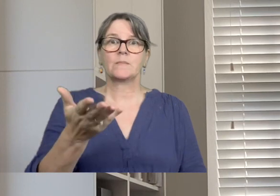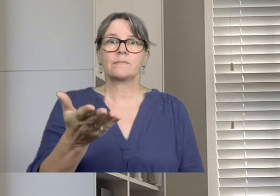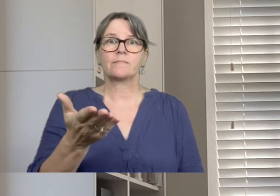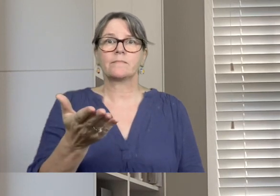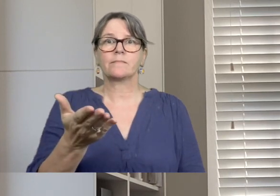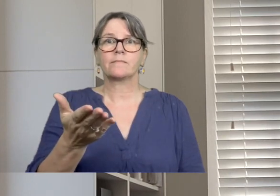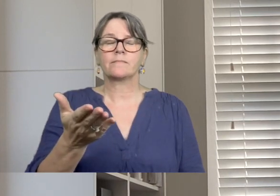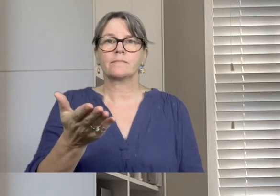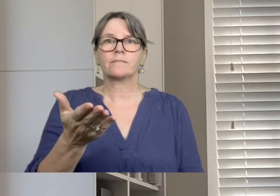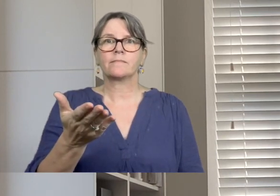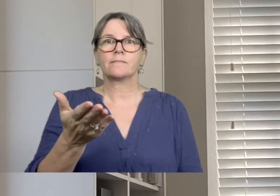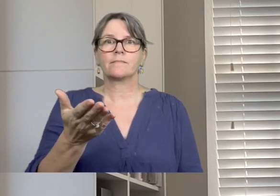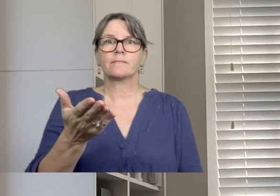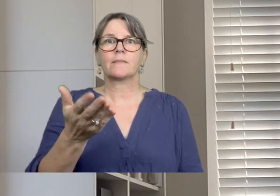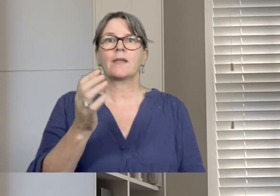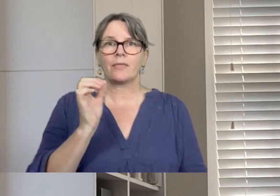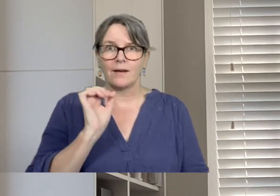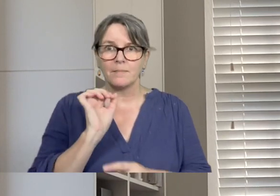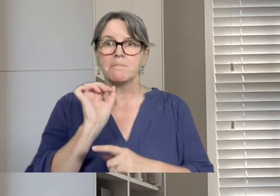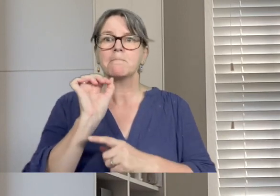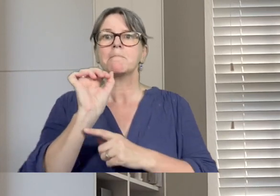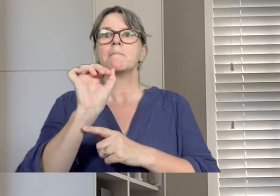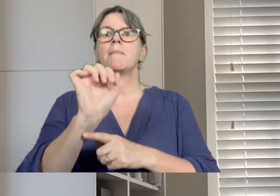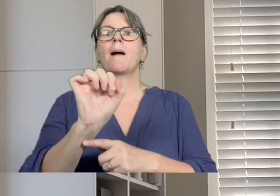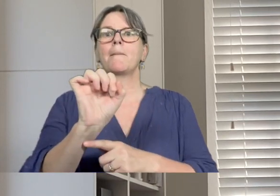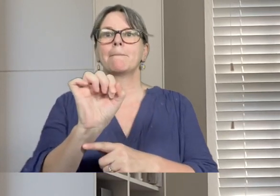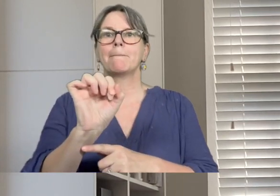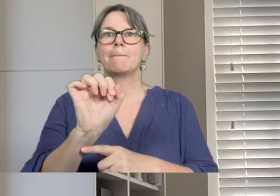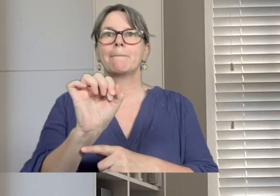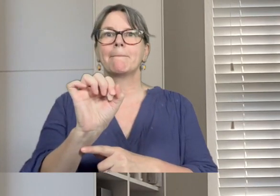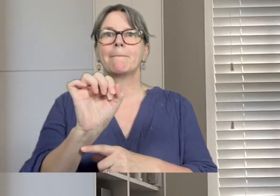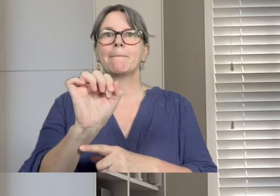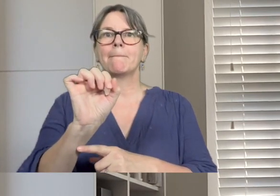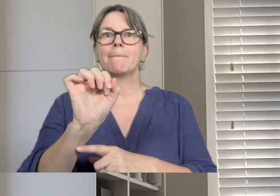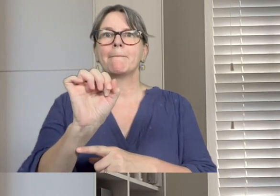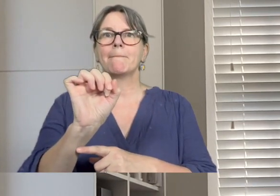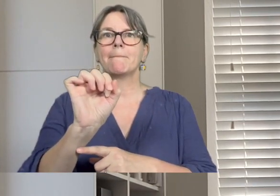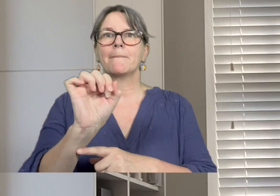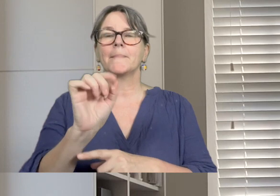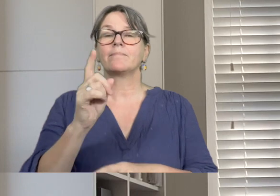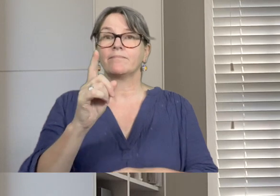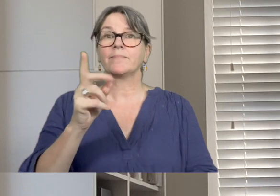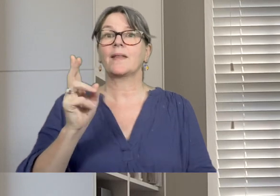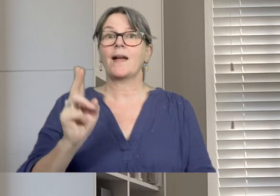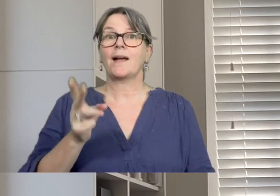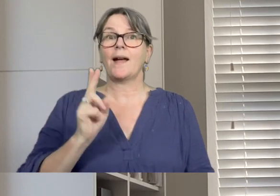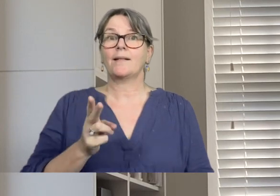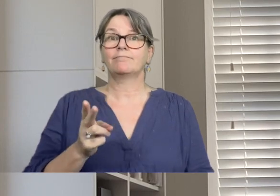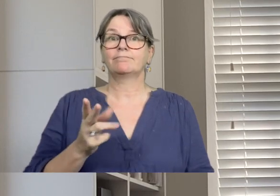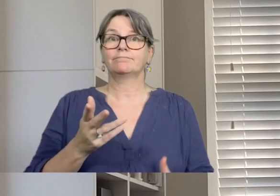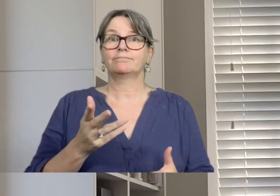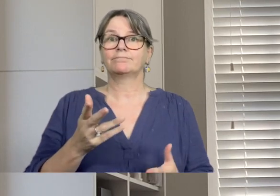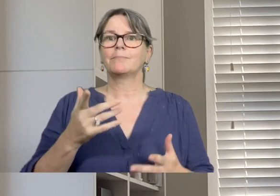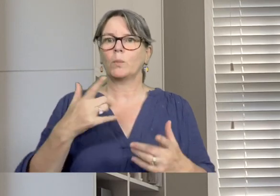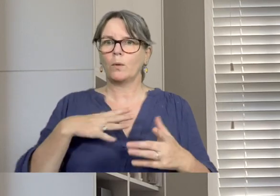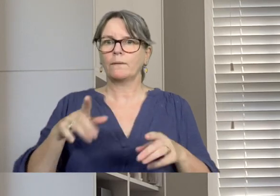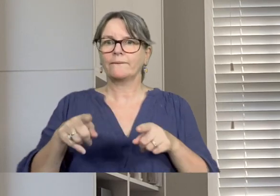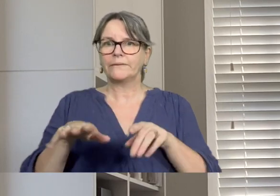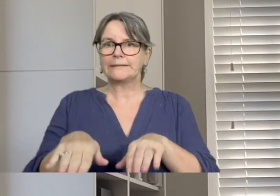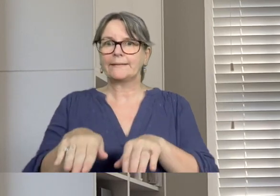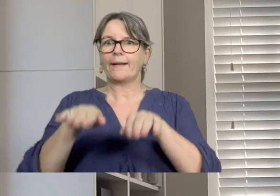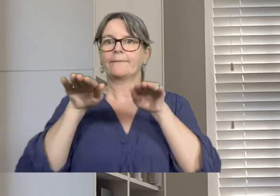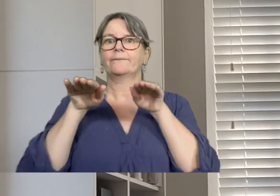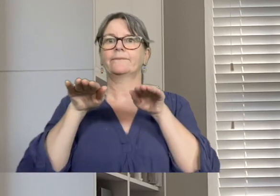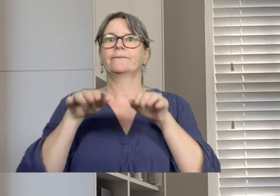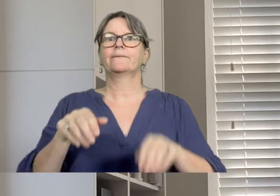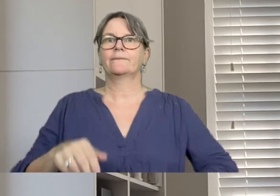And back. Take a little in before curling yourself up. Nice. Same thing again, if you want to, you can